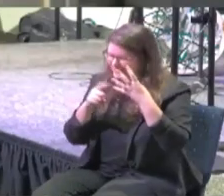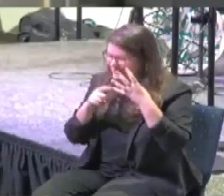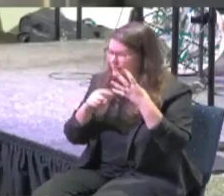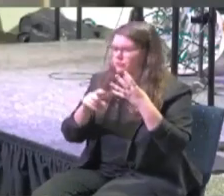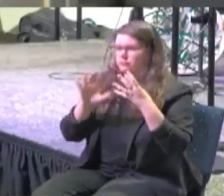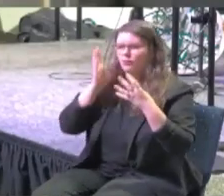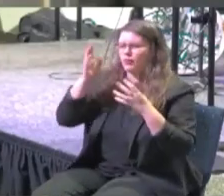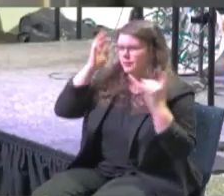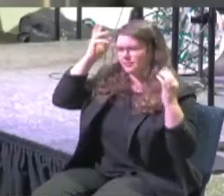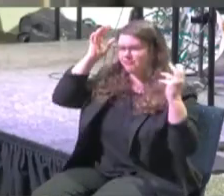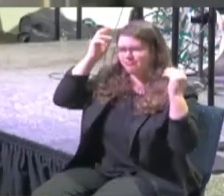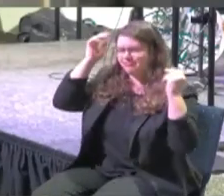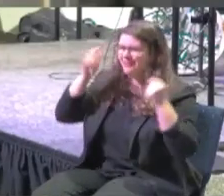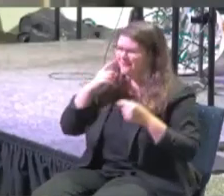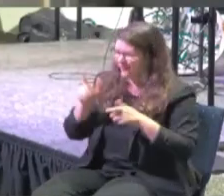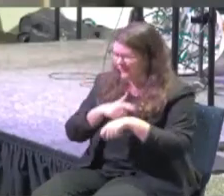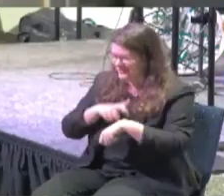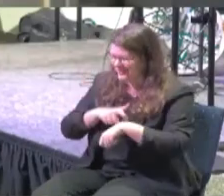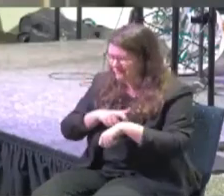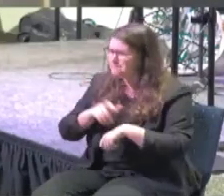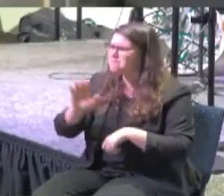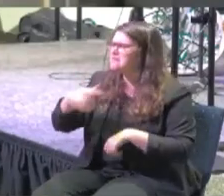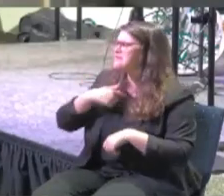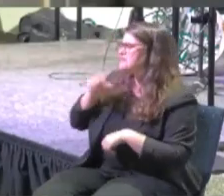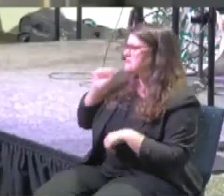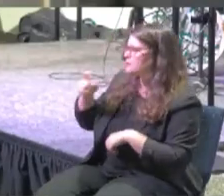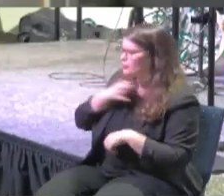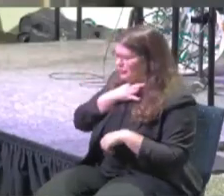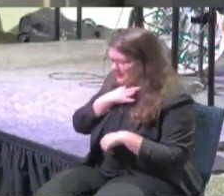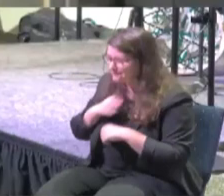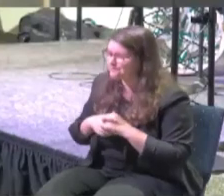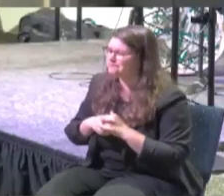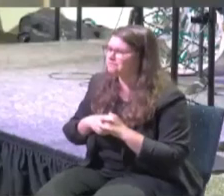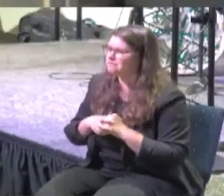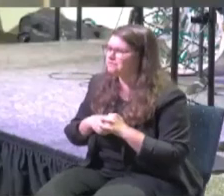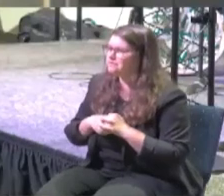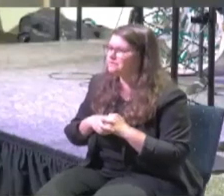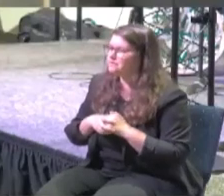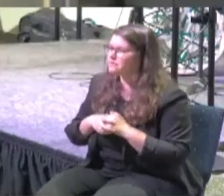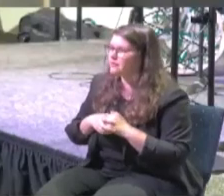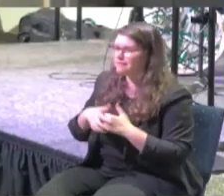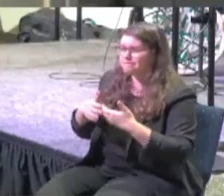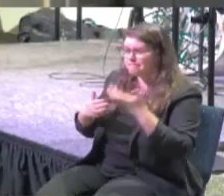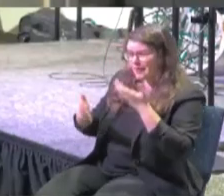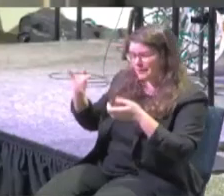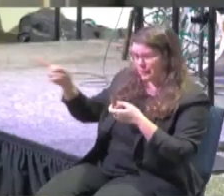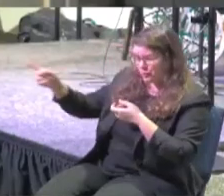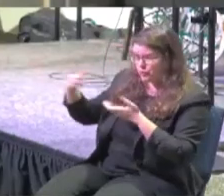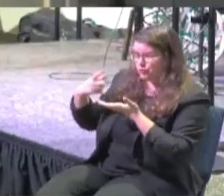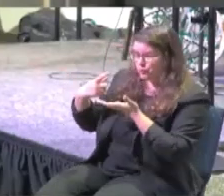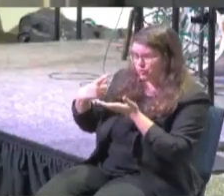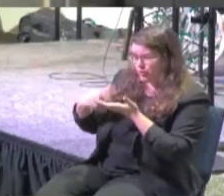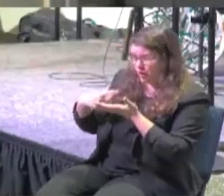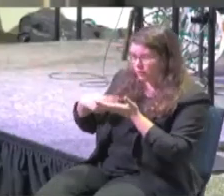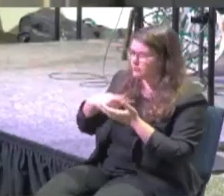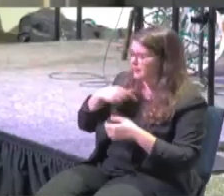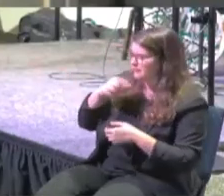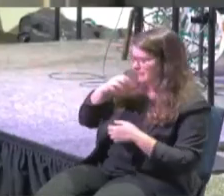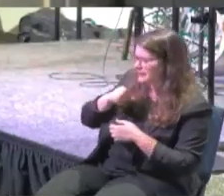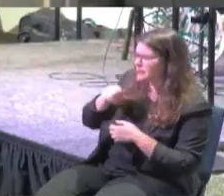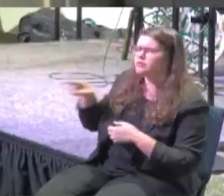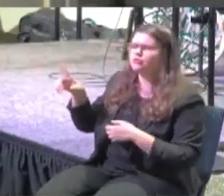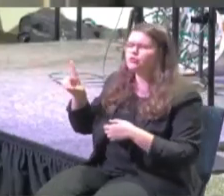I was curious if you had, you've touched upon it, and you've talked a bit about the idea